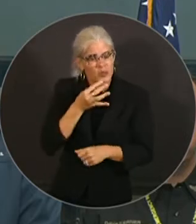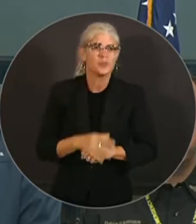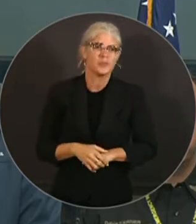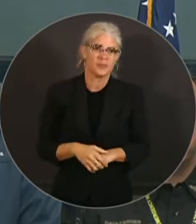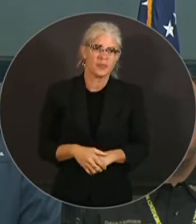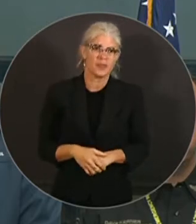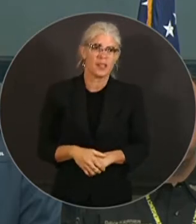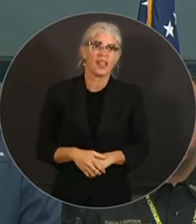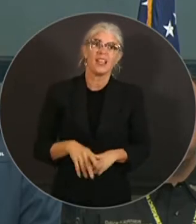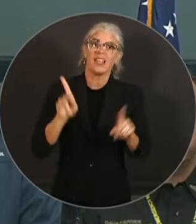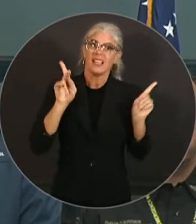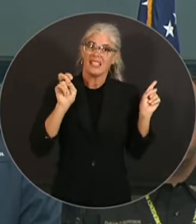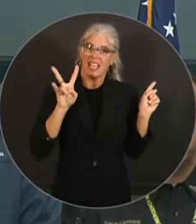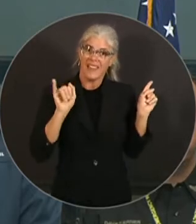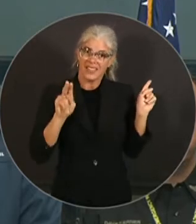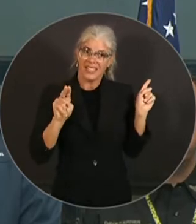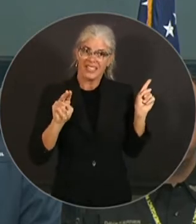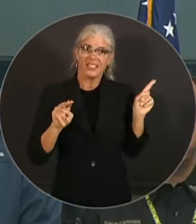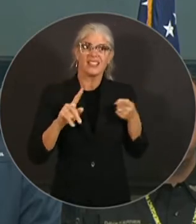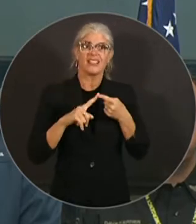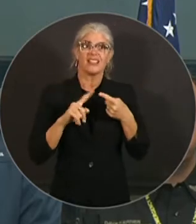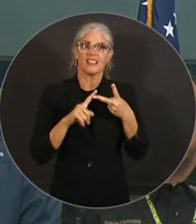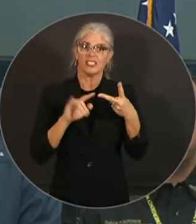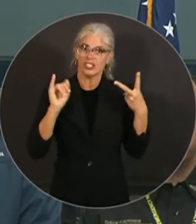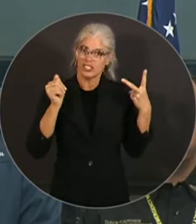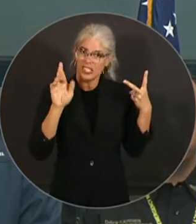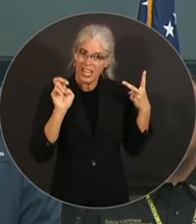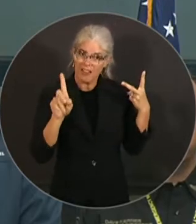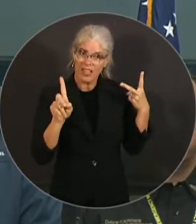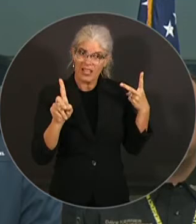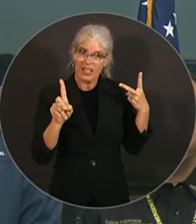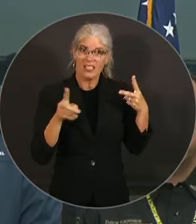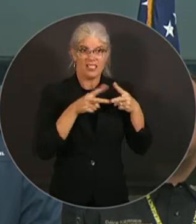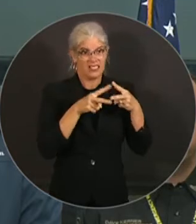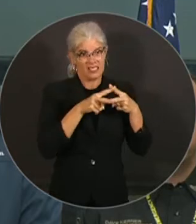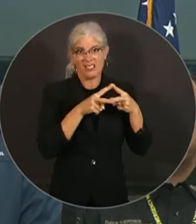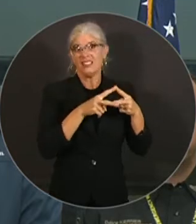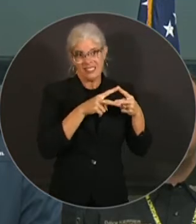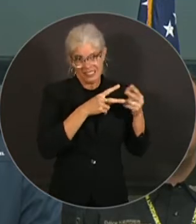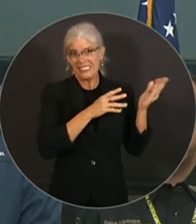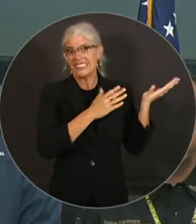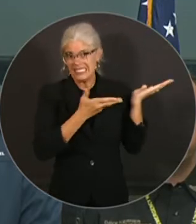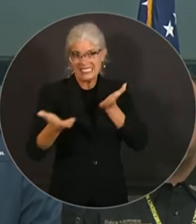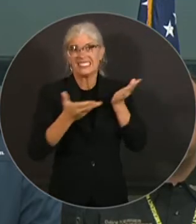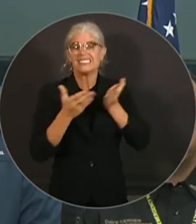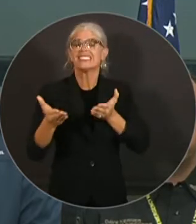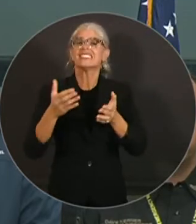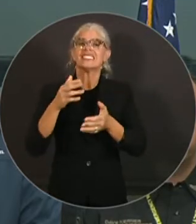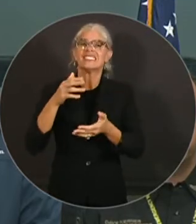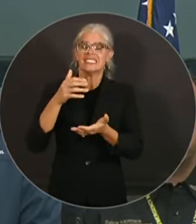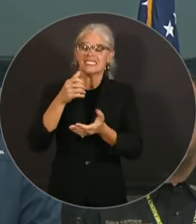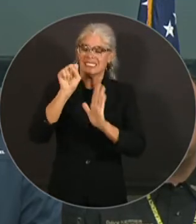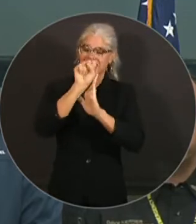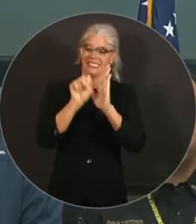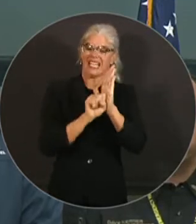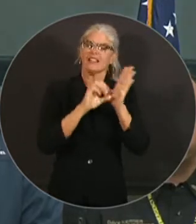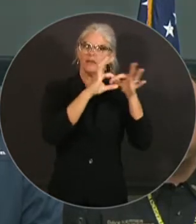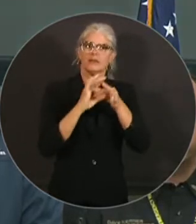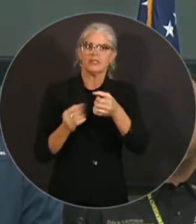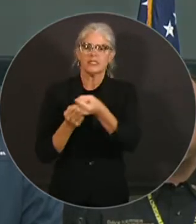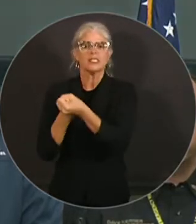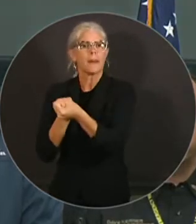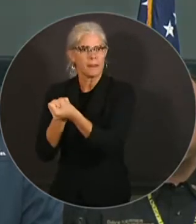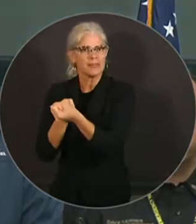and with Jared putting the state assets to supplement, it has made a really significant difference. We want to continue to do